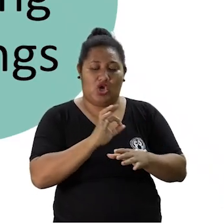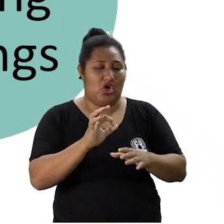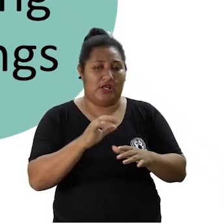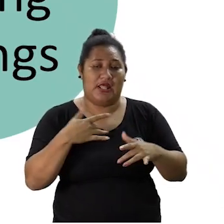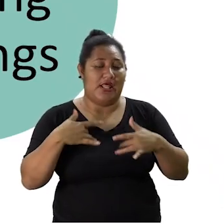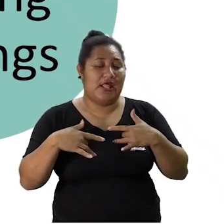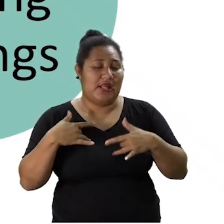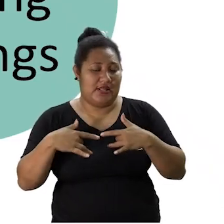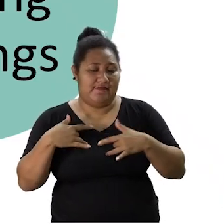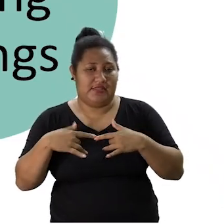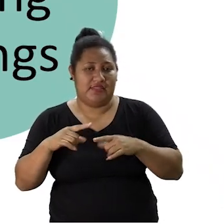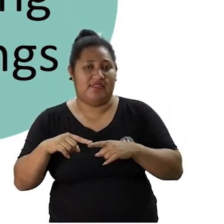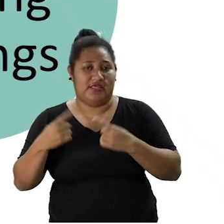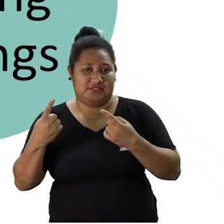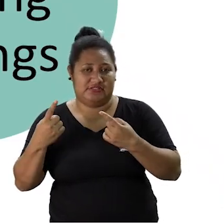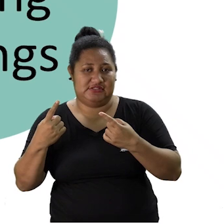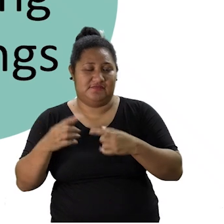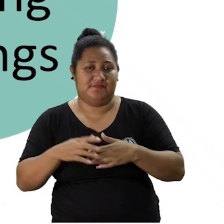things.